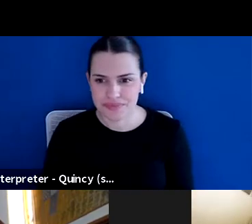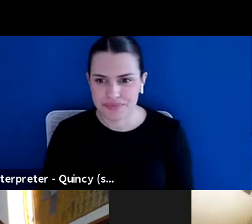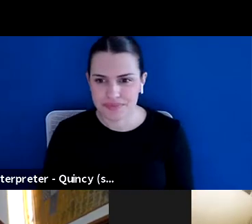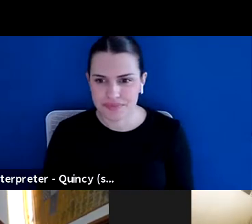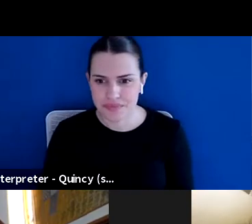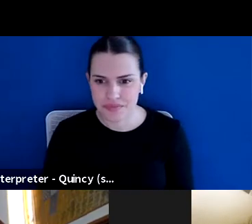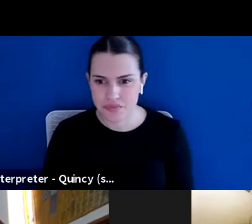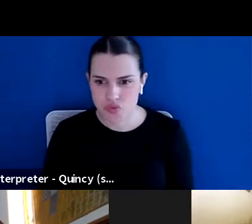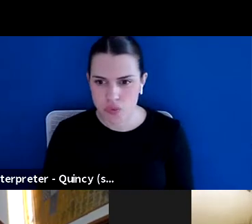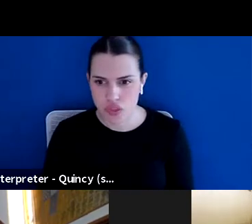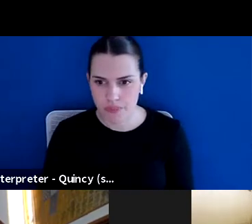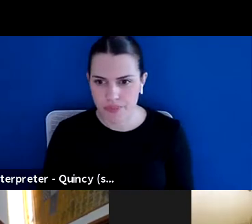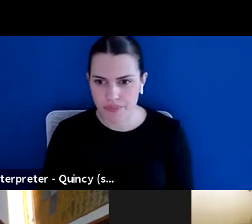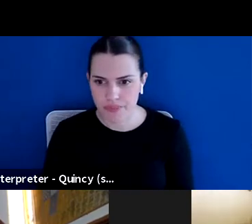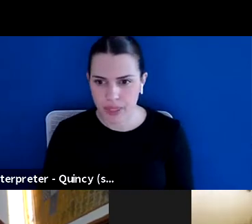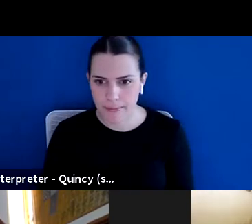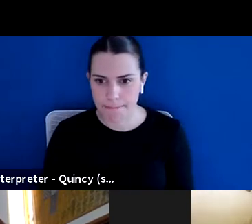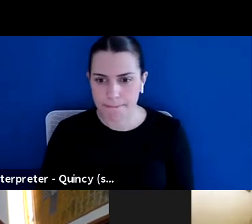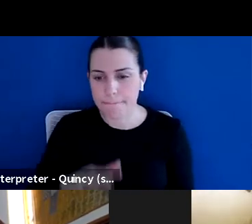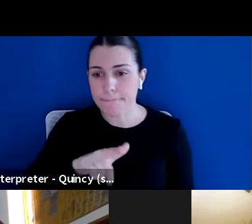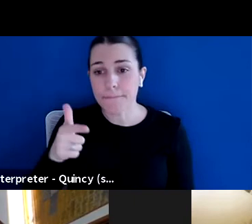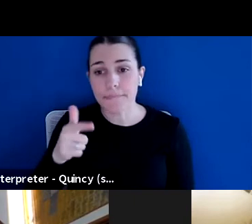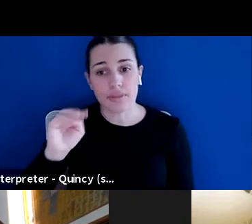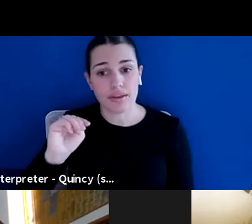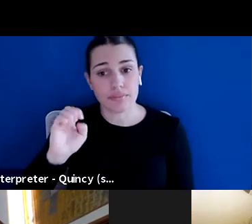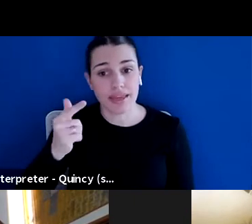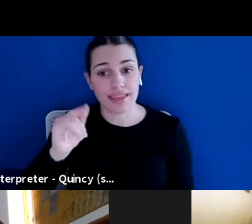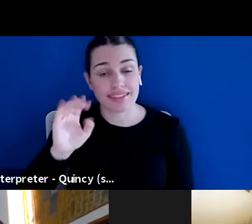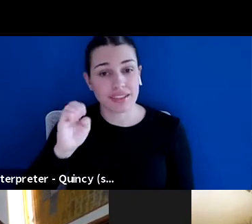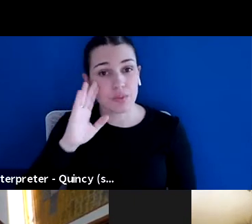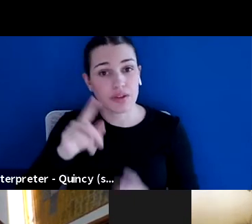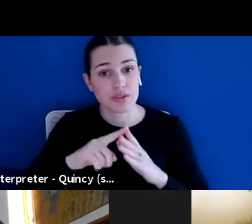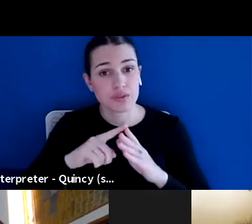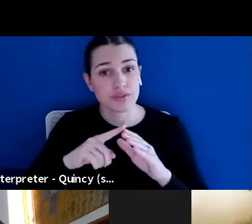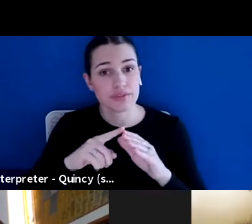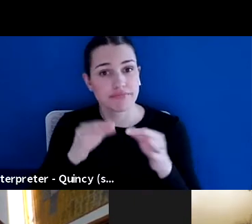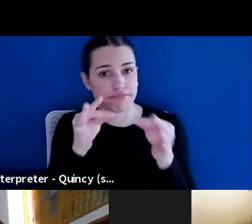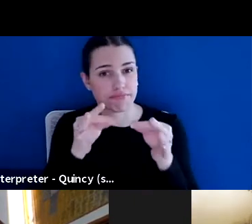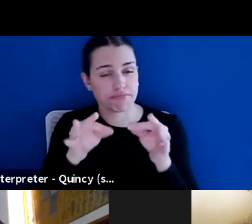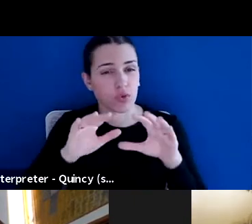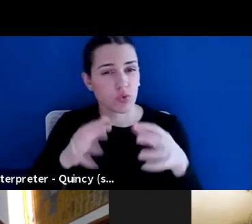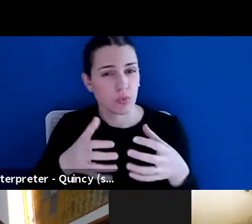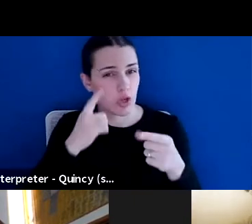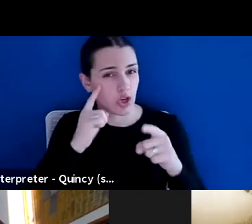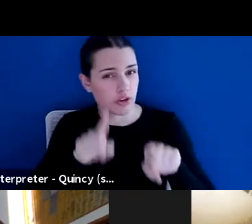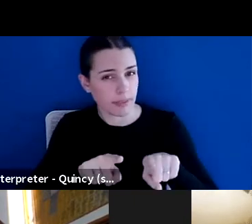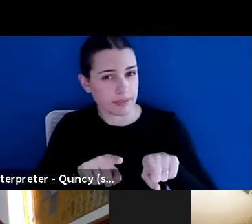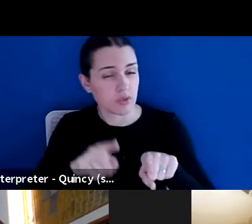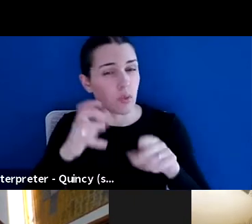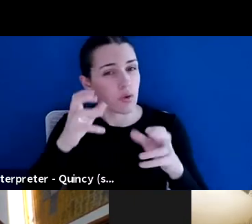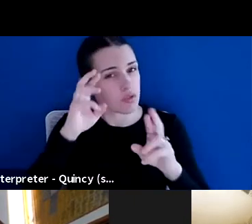We also just wanted to kind of lay out a couple of group agreements before we get started. So just making sure that we're respecting